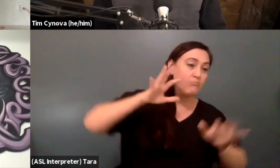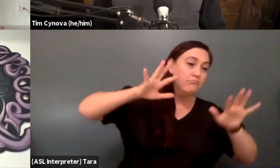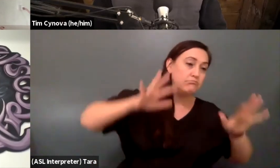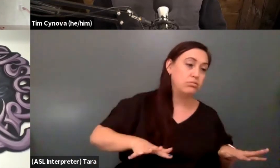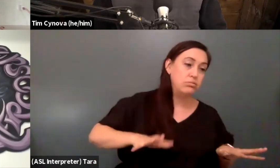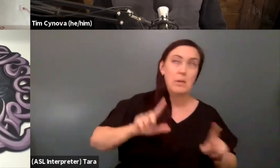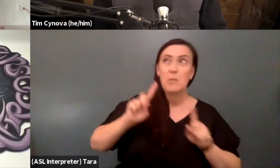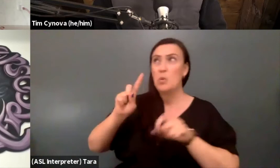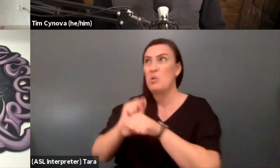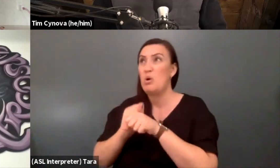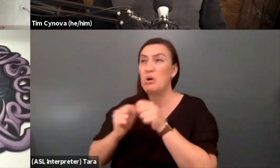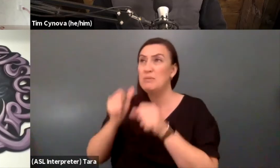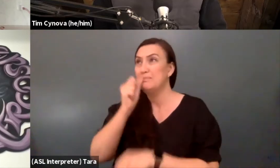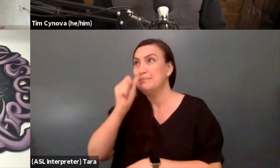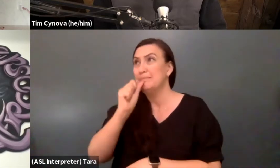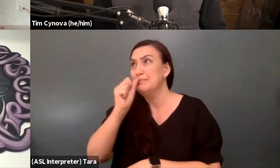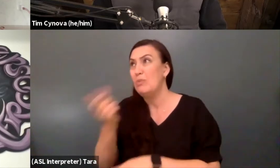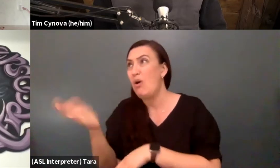we have